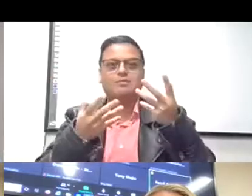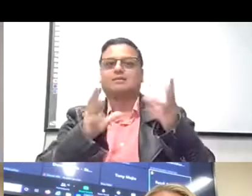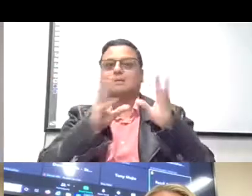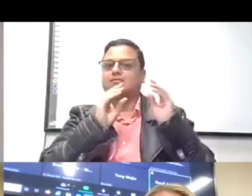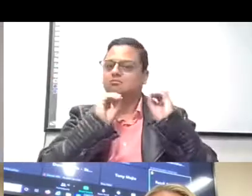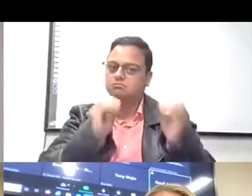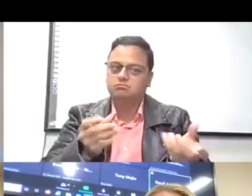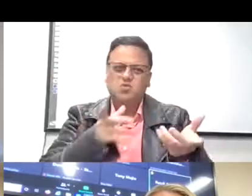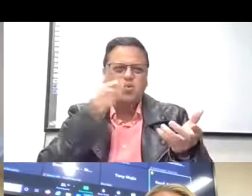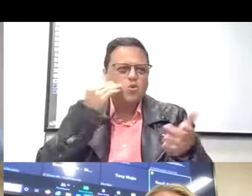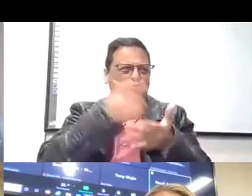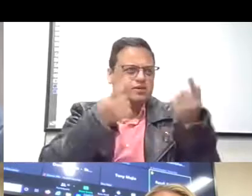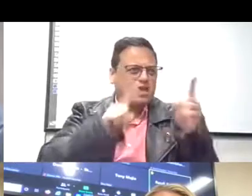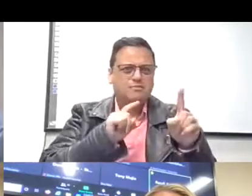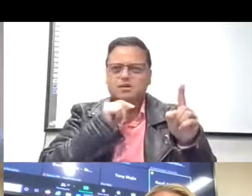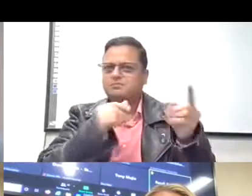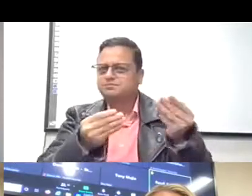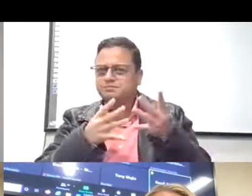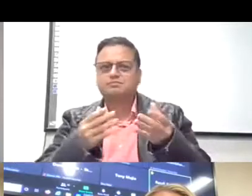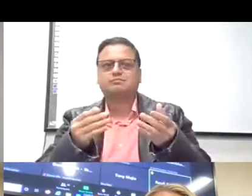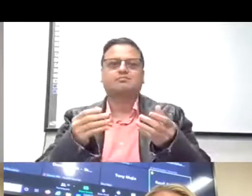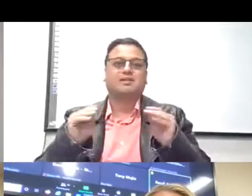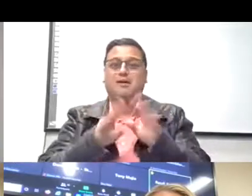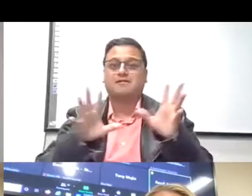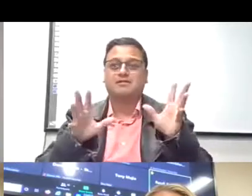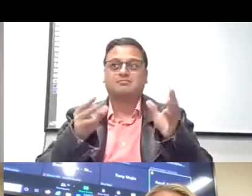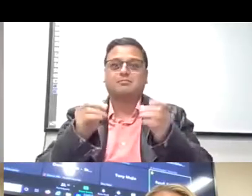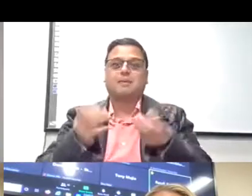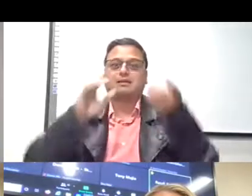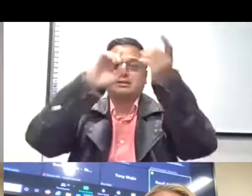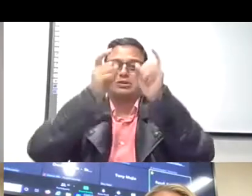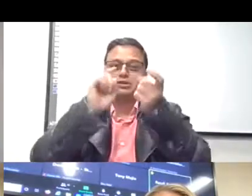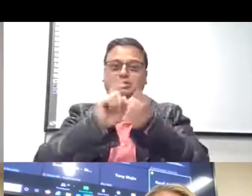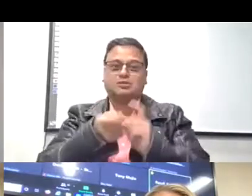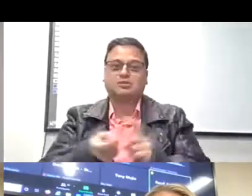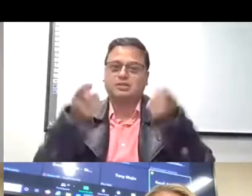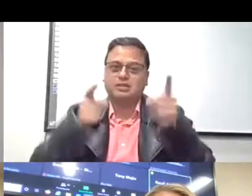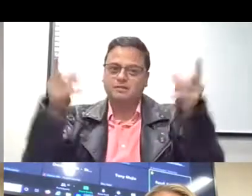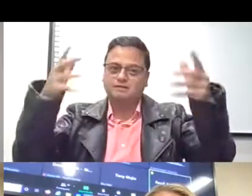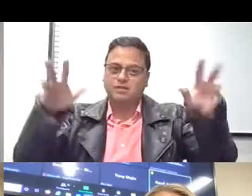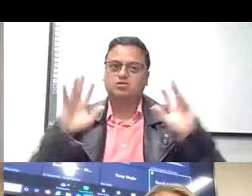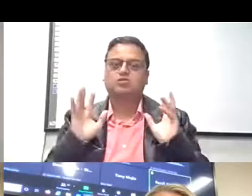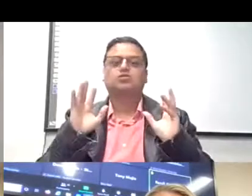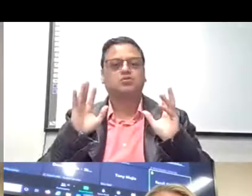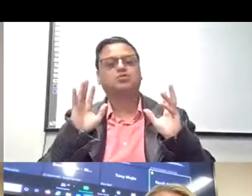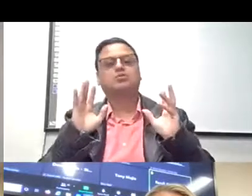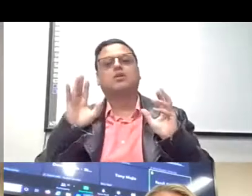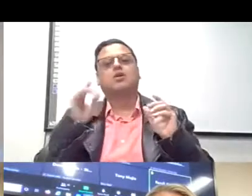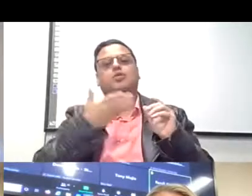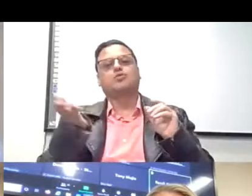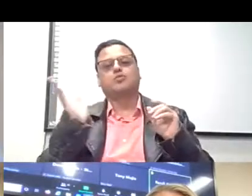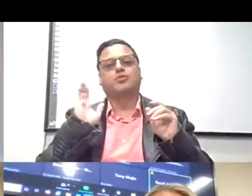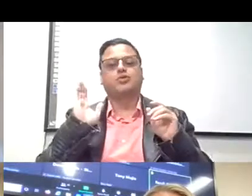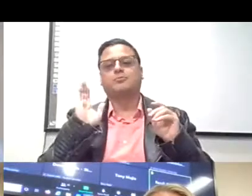going on. And apparently there was a lot of changes. And yeah, so those were